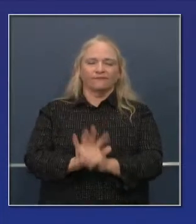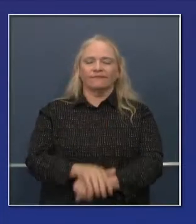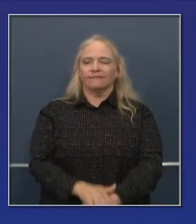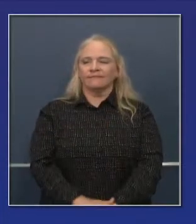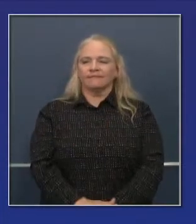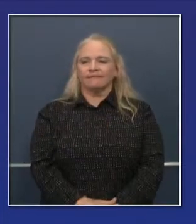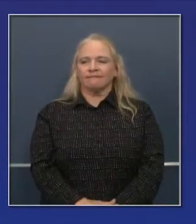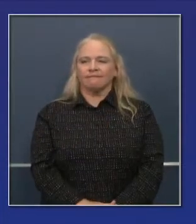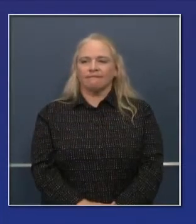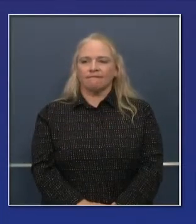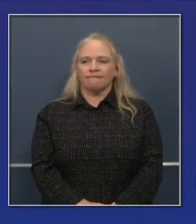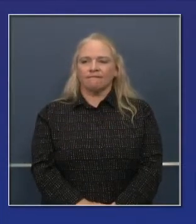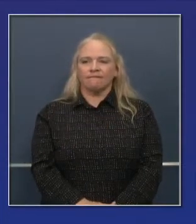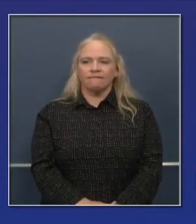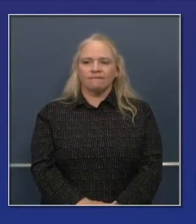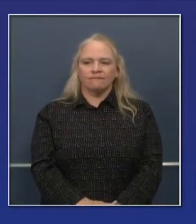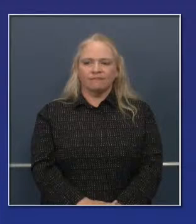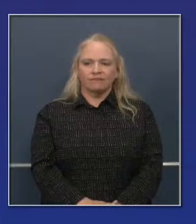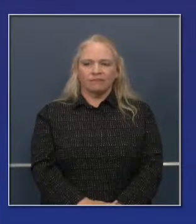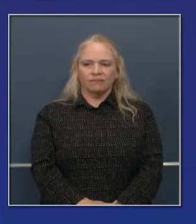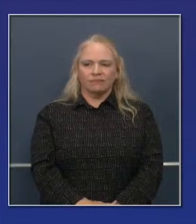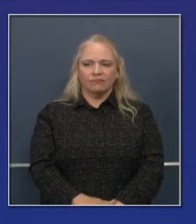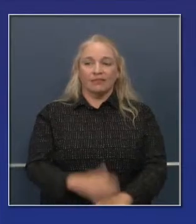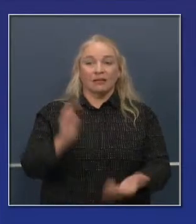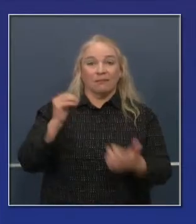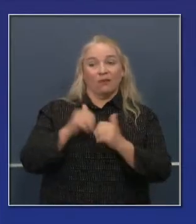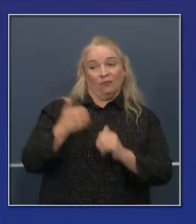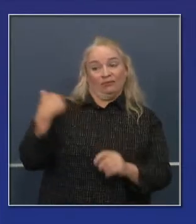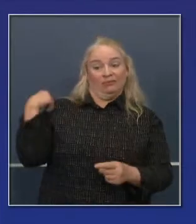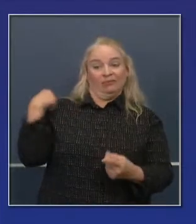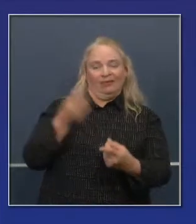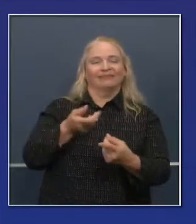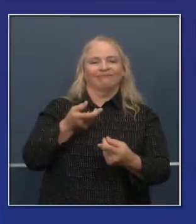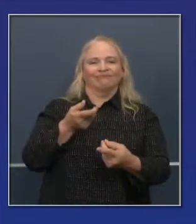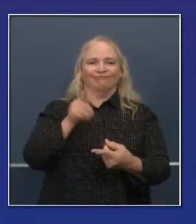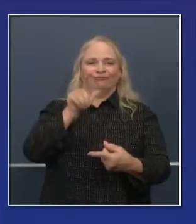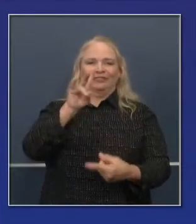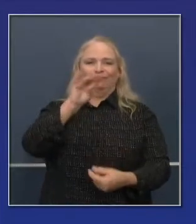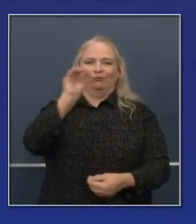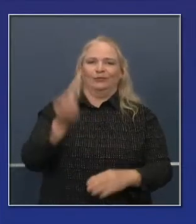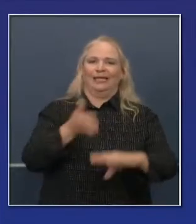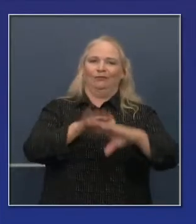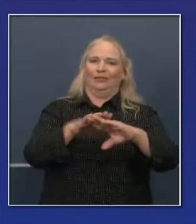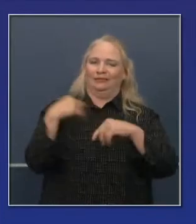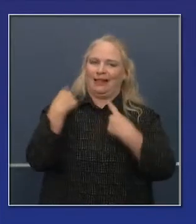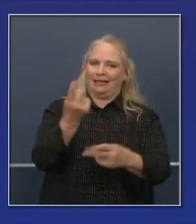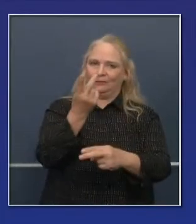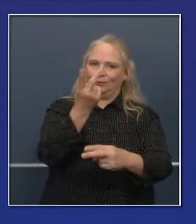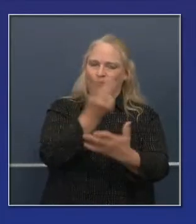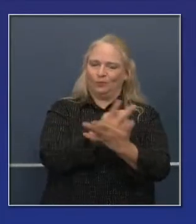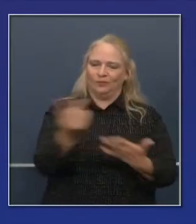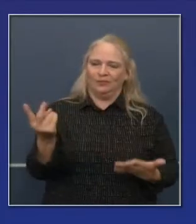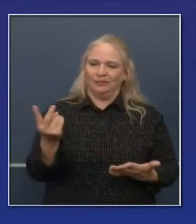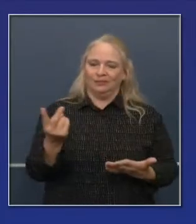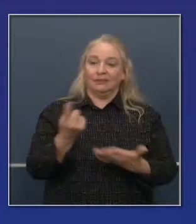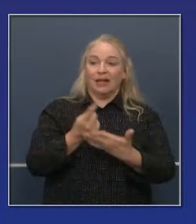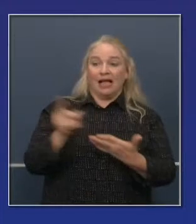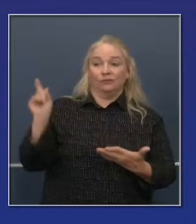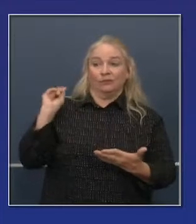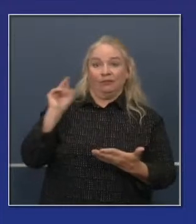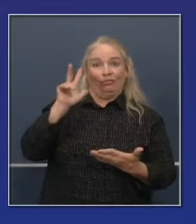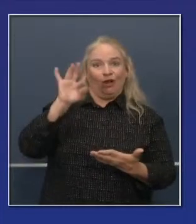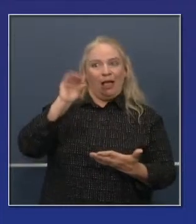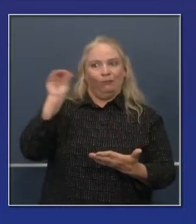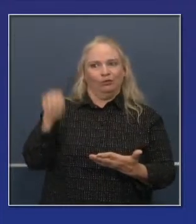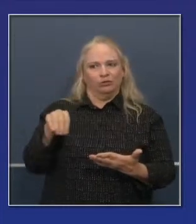increase over a 2-week period. Last week, it was 39%. So again, hospitals, when I reported